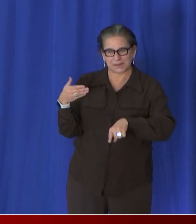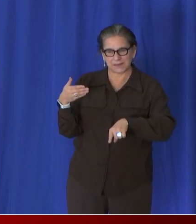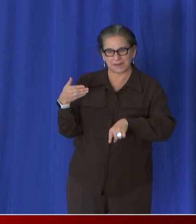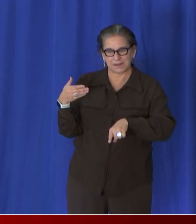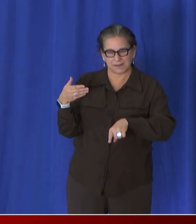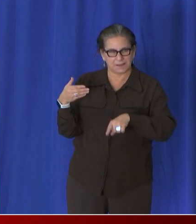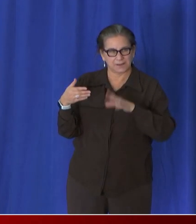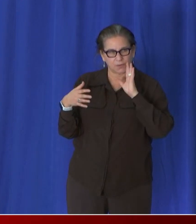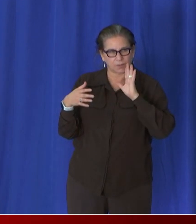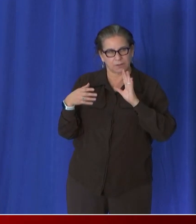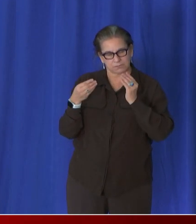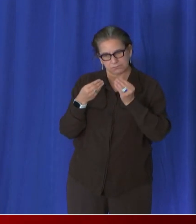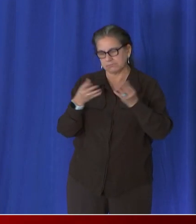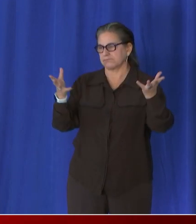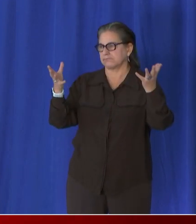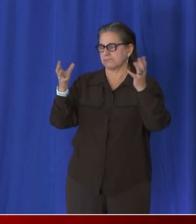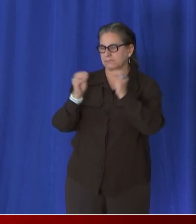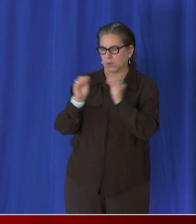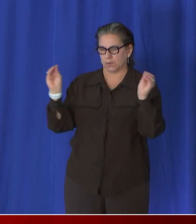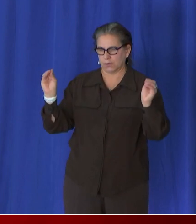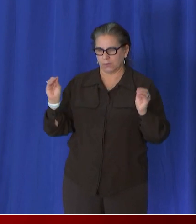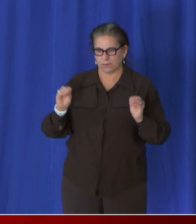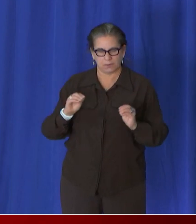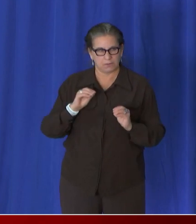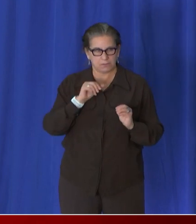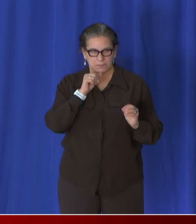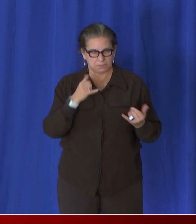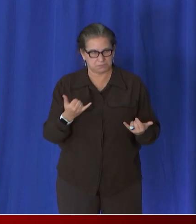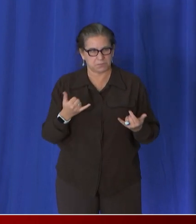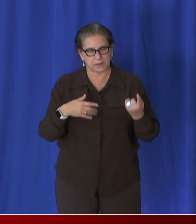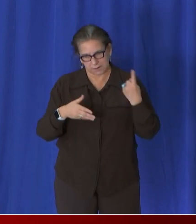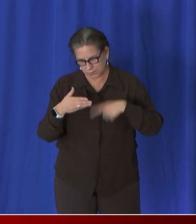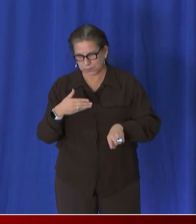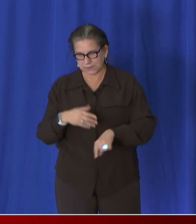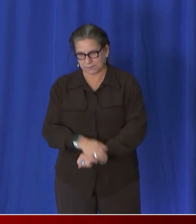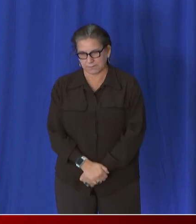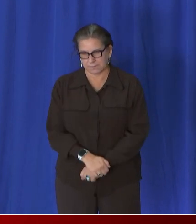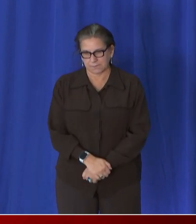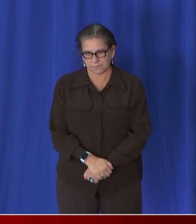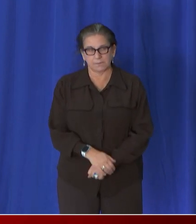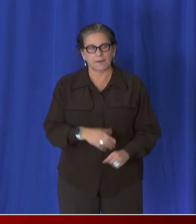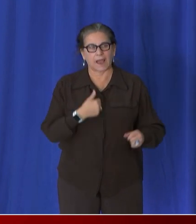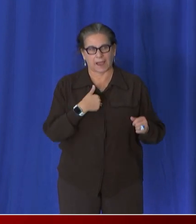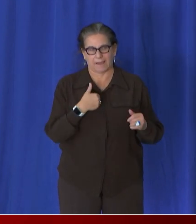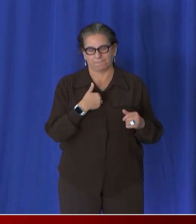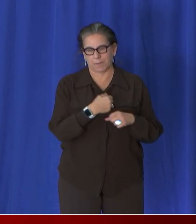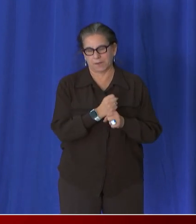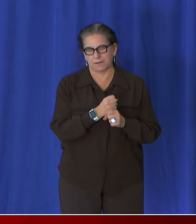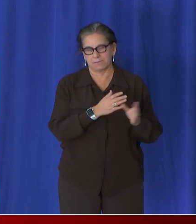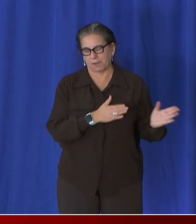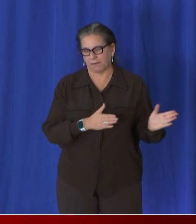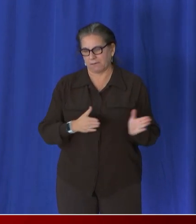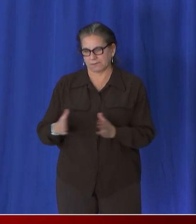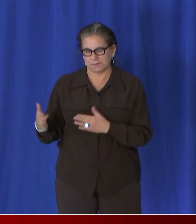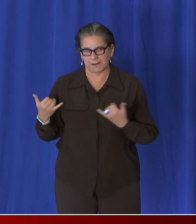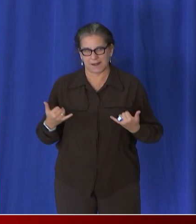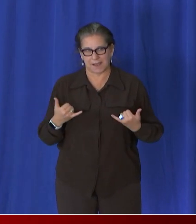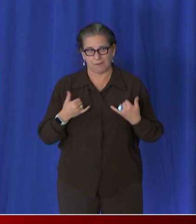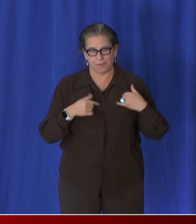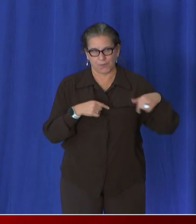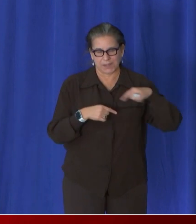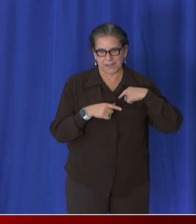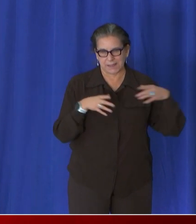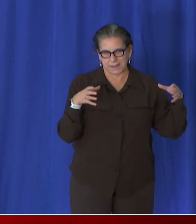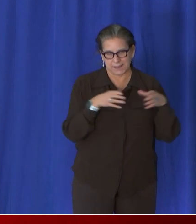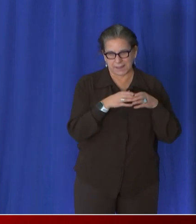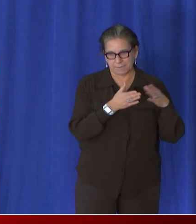on. One of the things that, is the simple thing. I know Mark was talking about like the interactions that people have, but to make it more clear